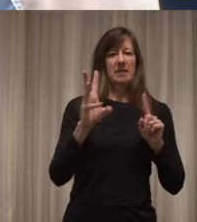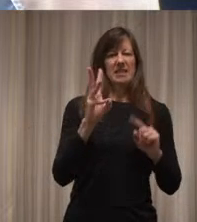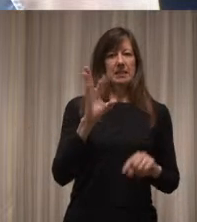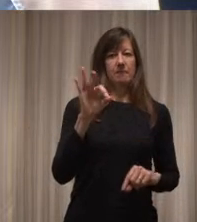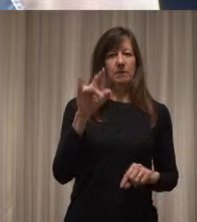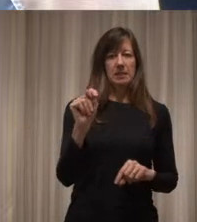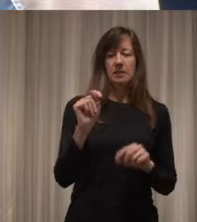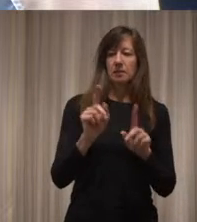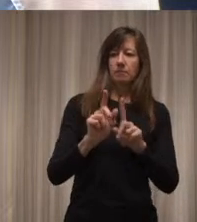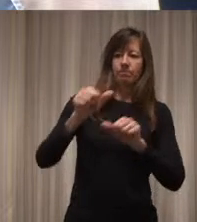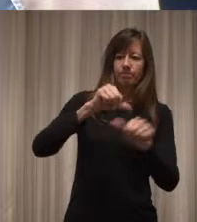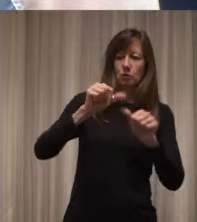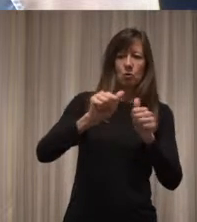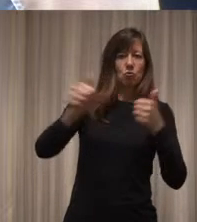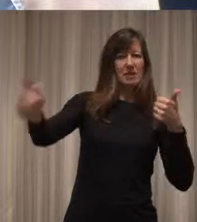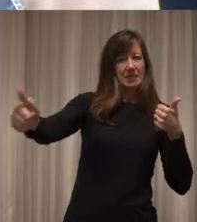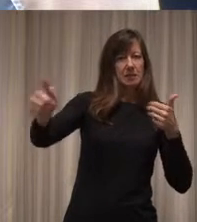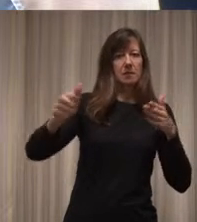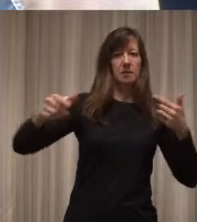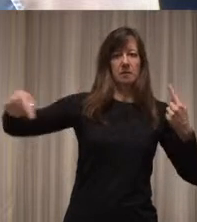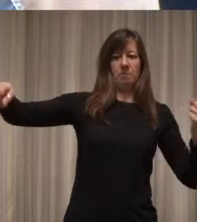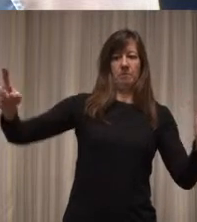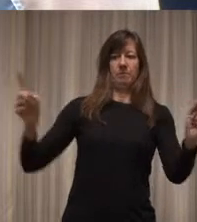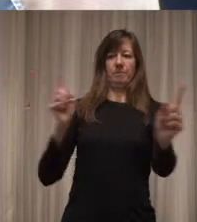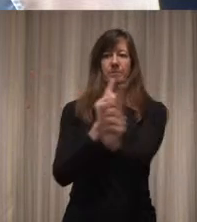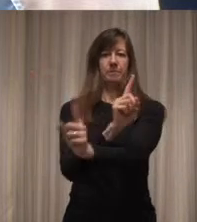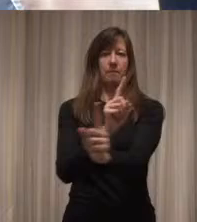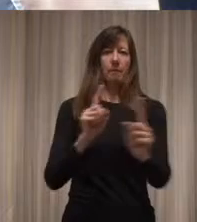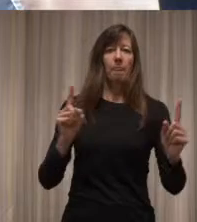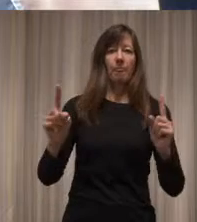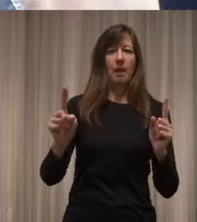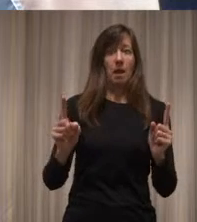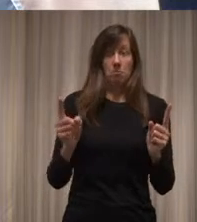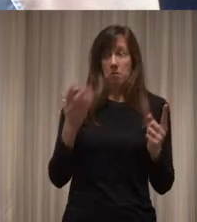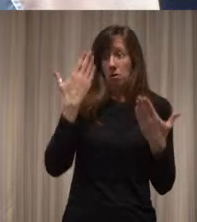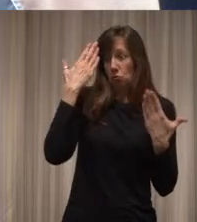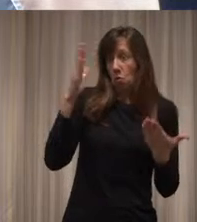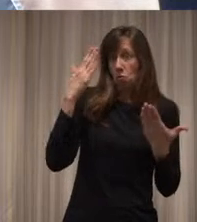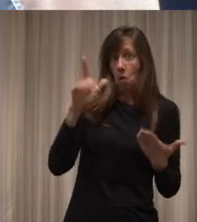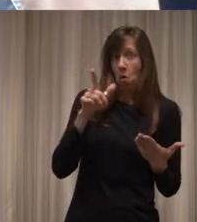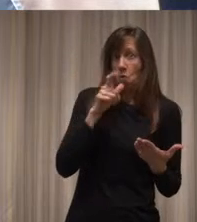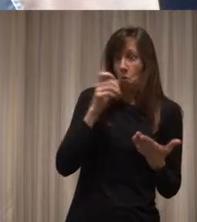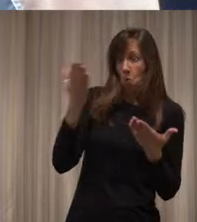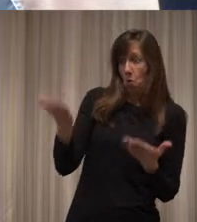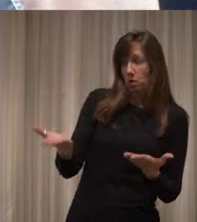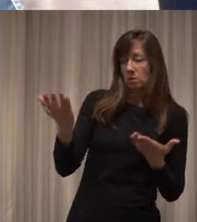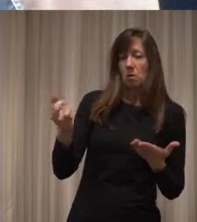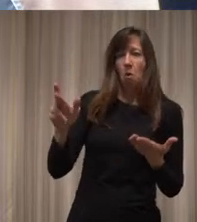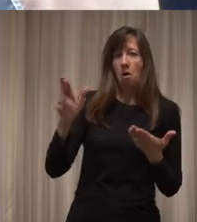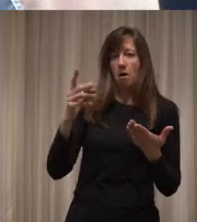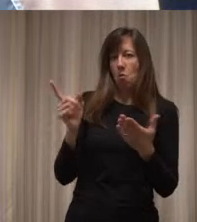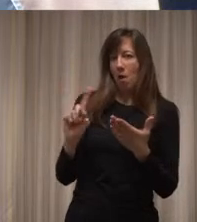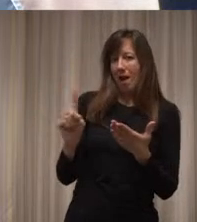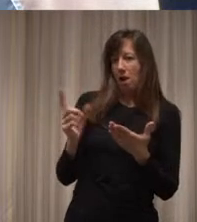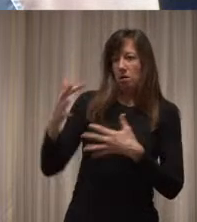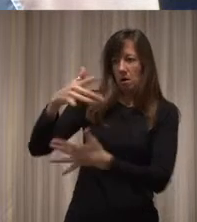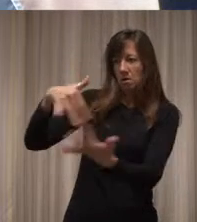don't know who they've been interacting with, and of course continue to wash hands and use hand